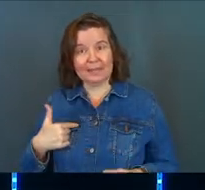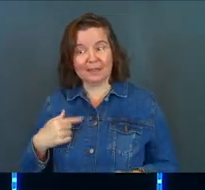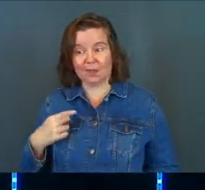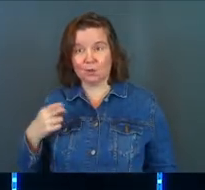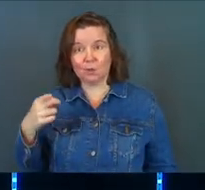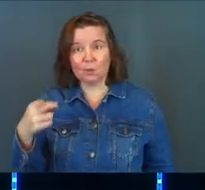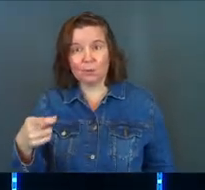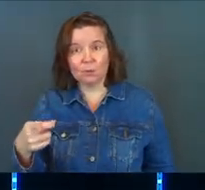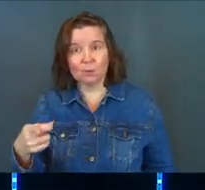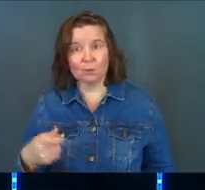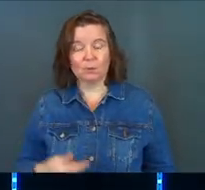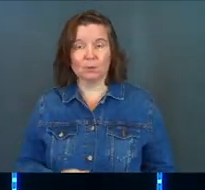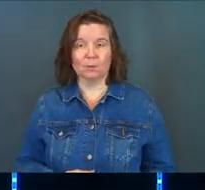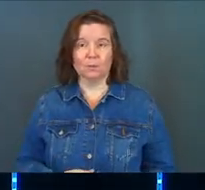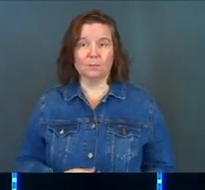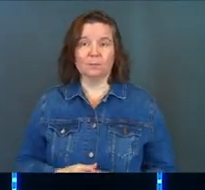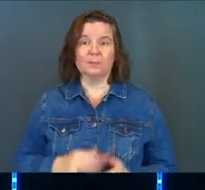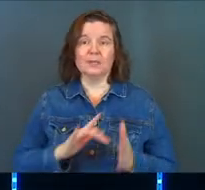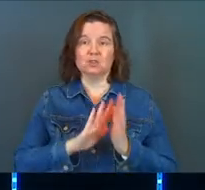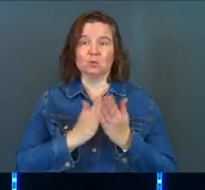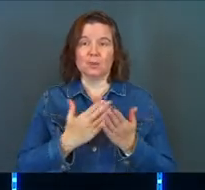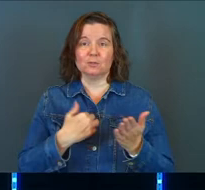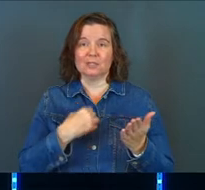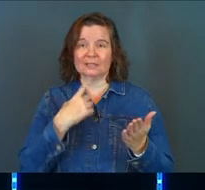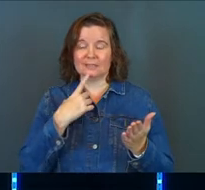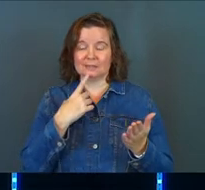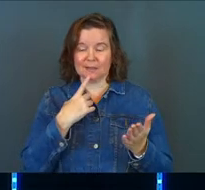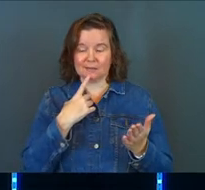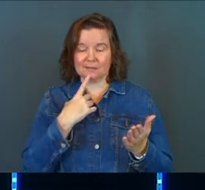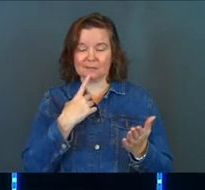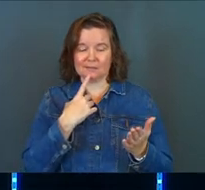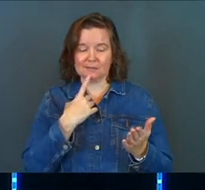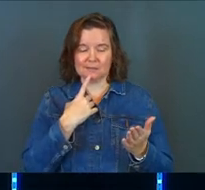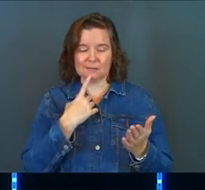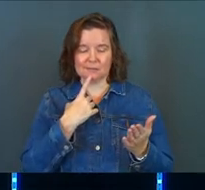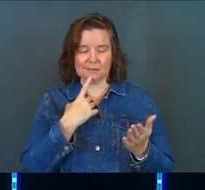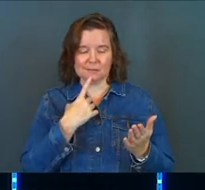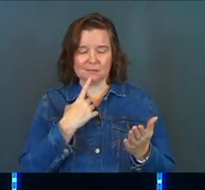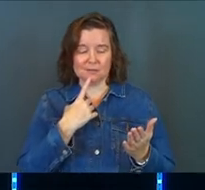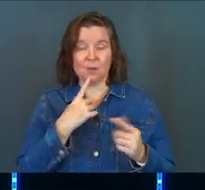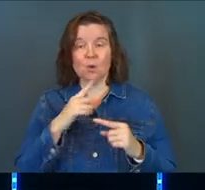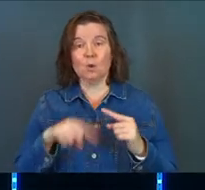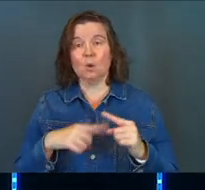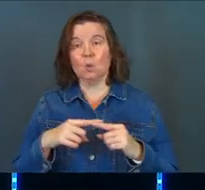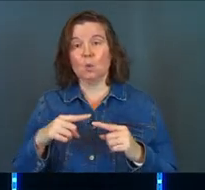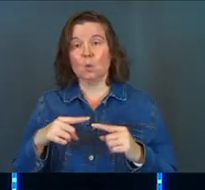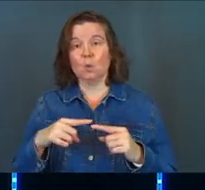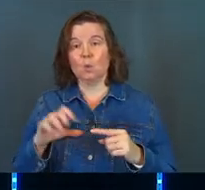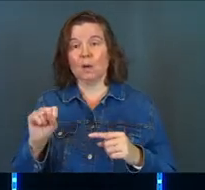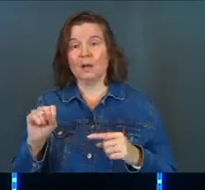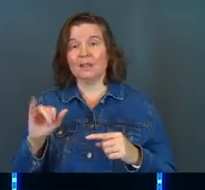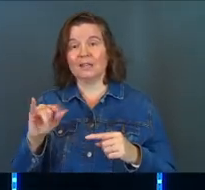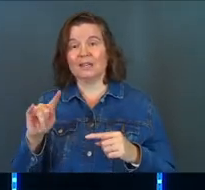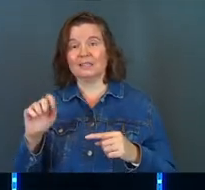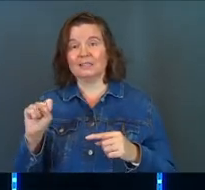you? There's a scripture that says that when the saints